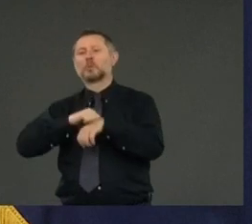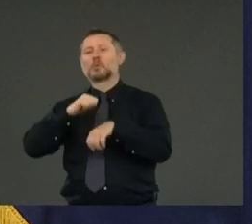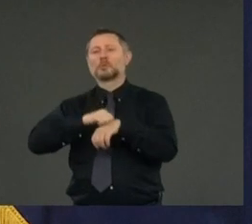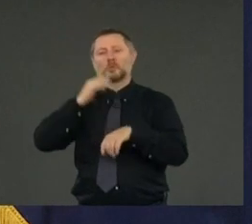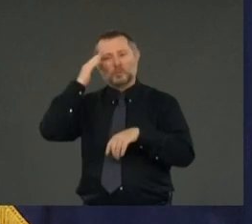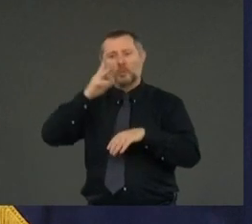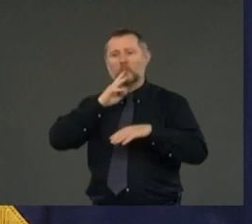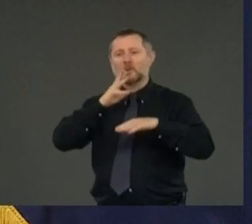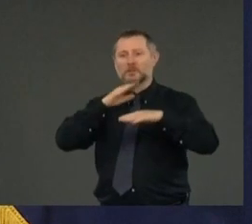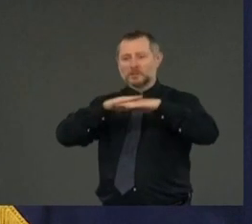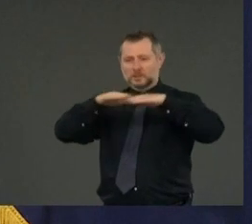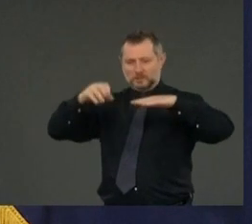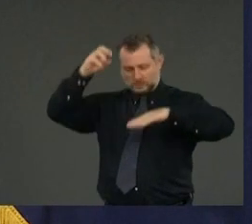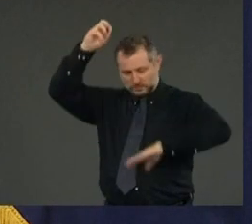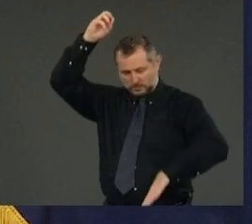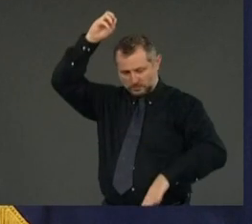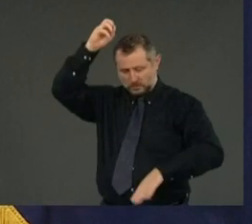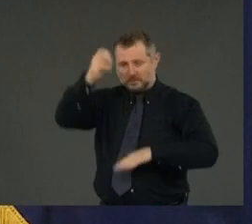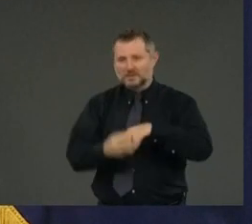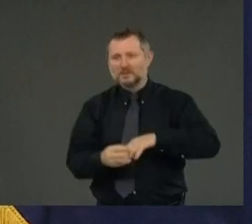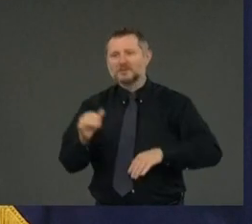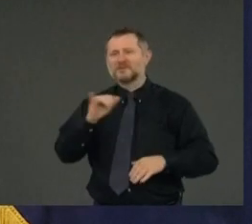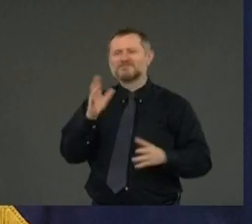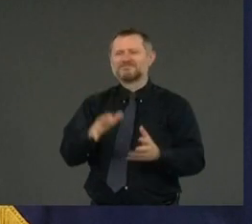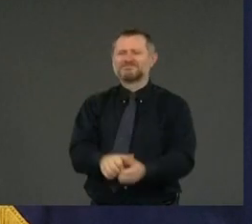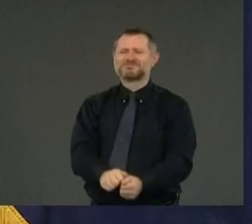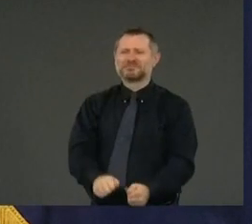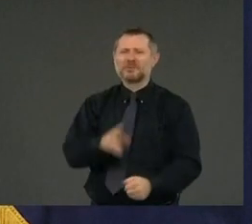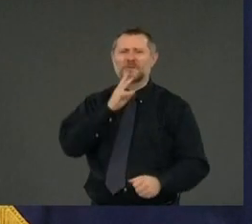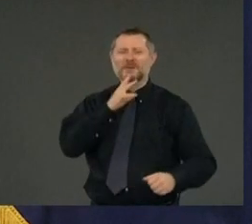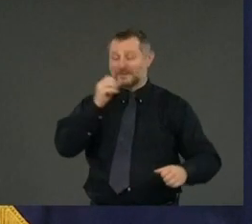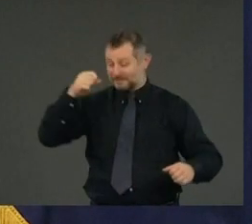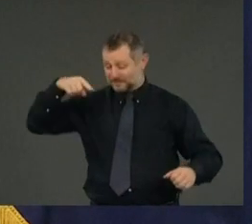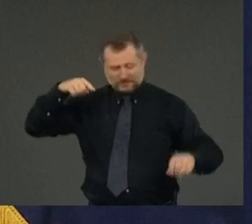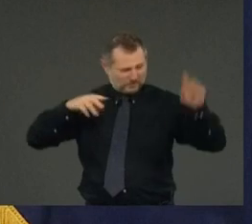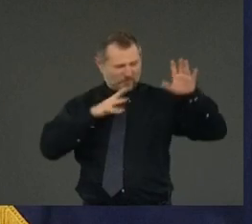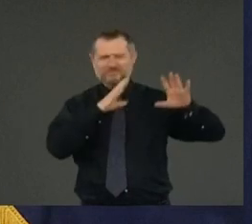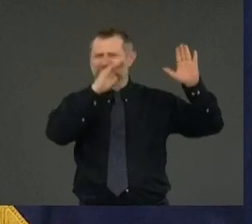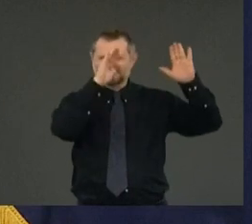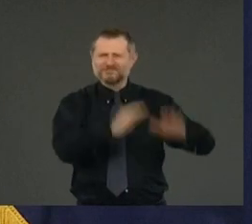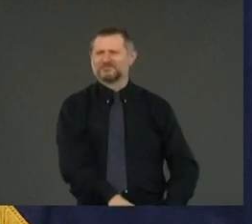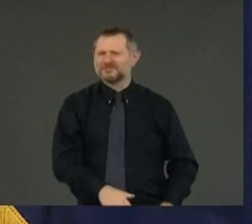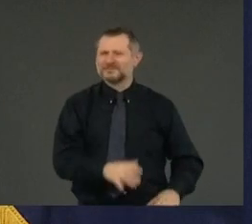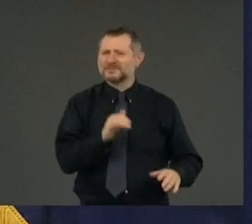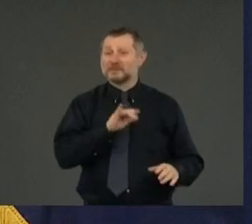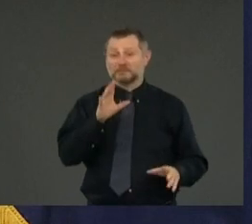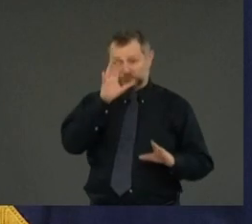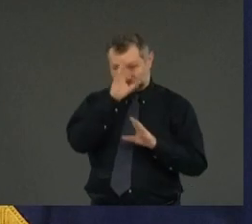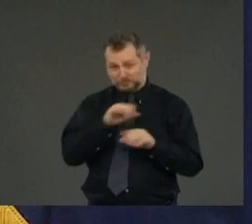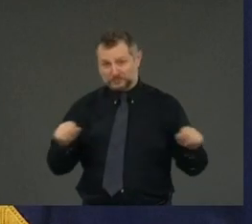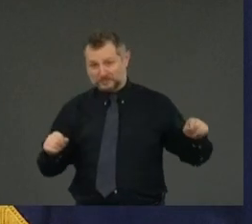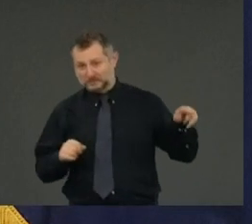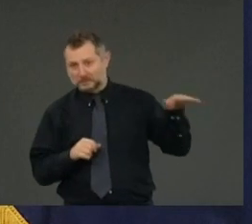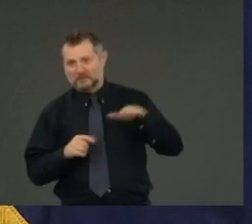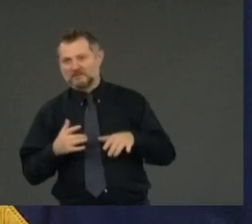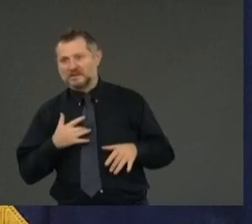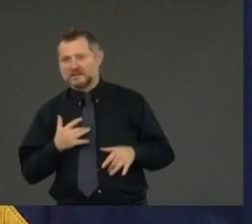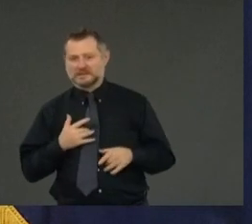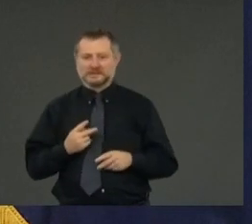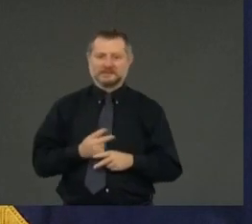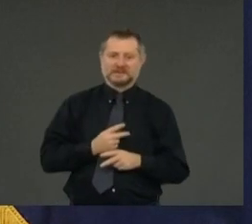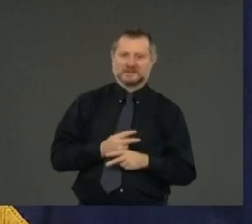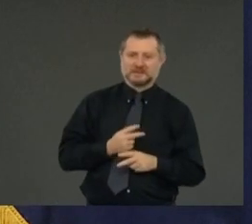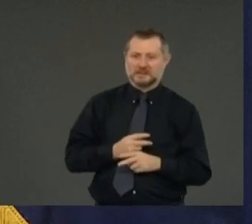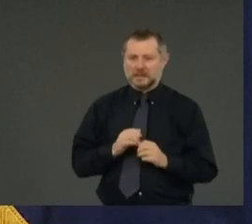this is all a political calculus for them. And they're running for re-election. And they